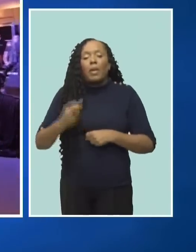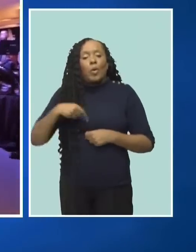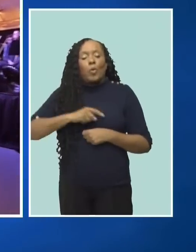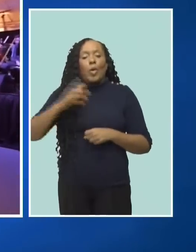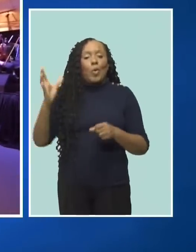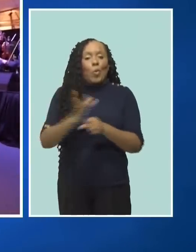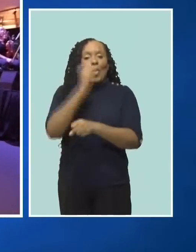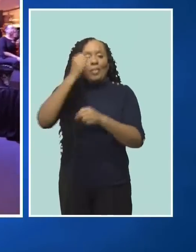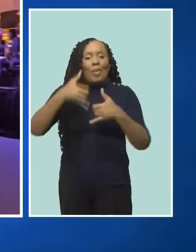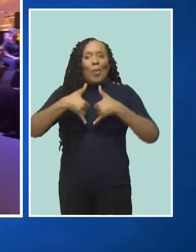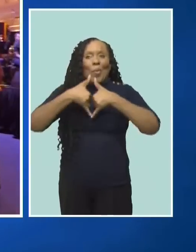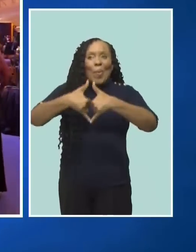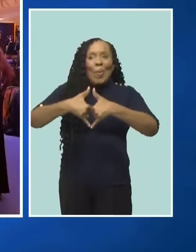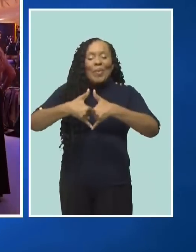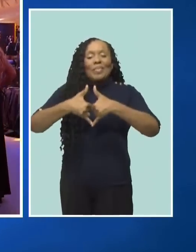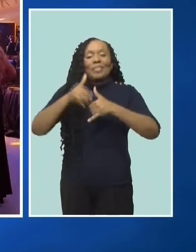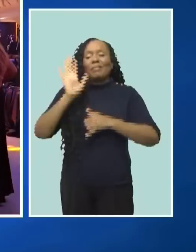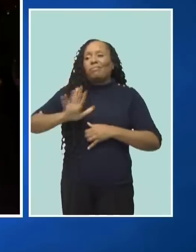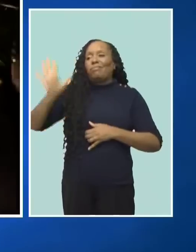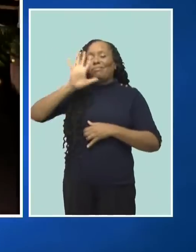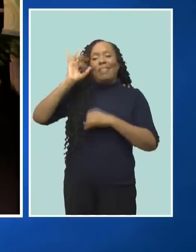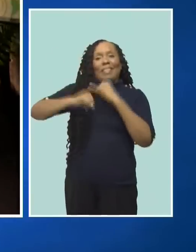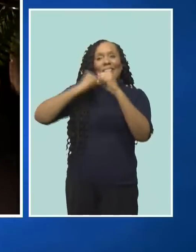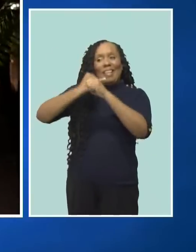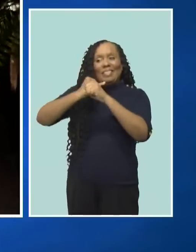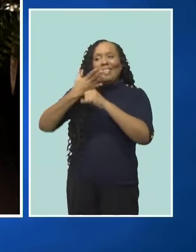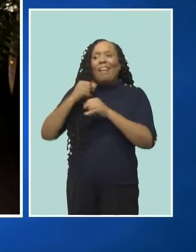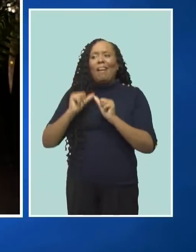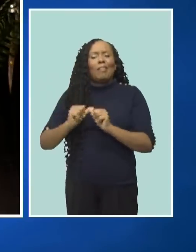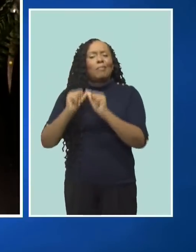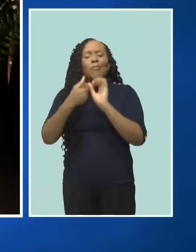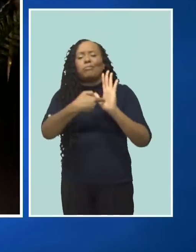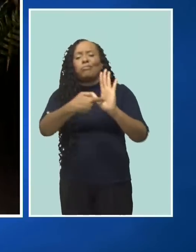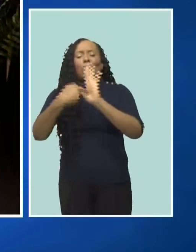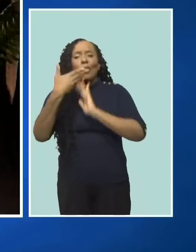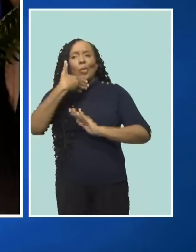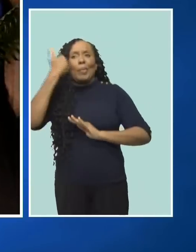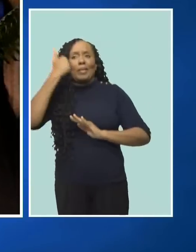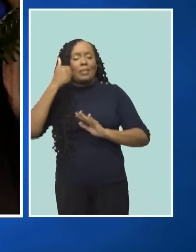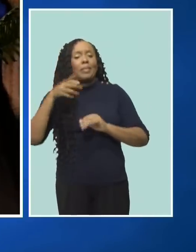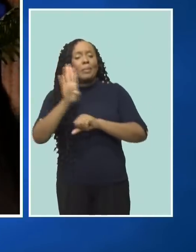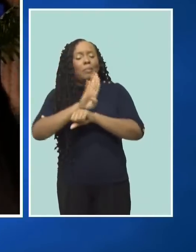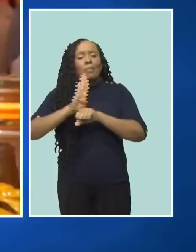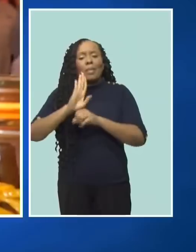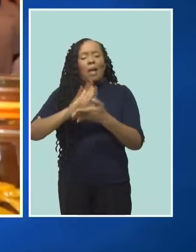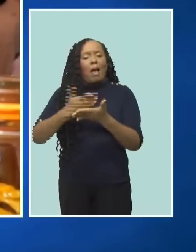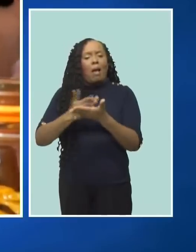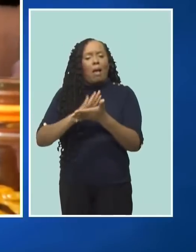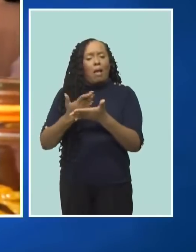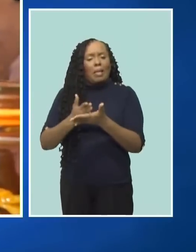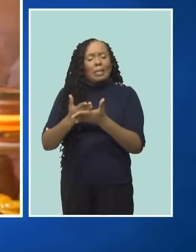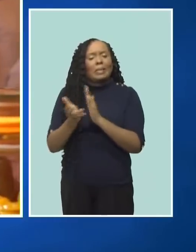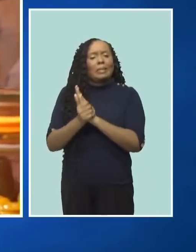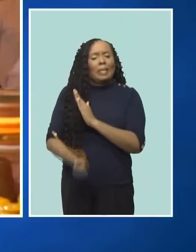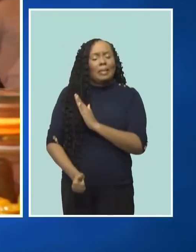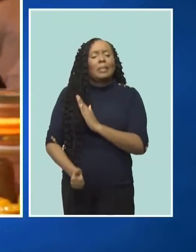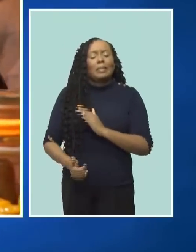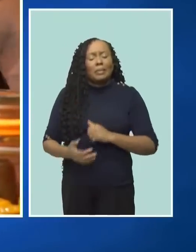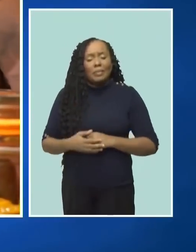awards on the international stage and to continue to showcase the best of Barbadian culinary talent. around the